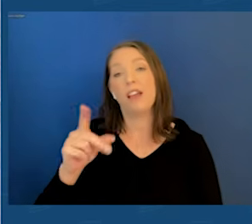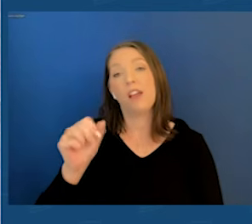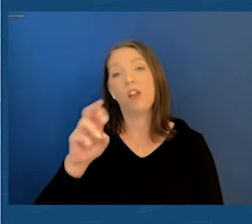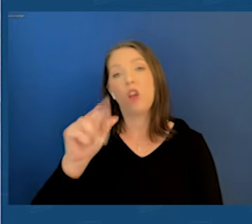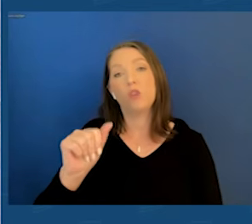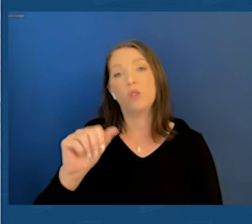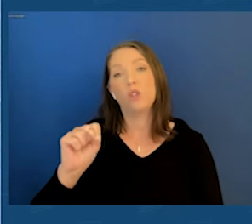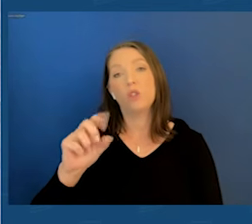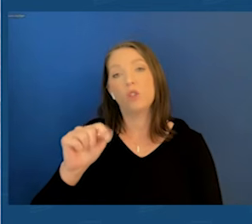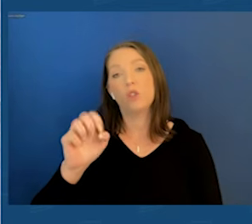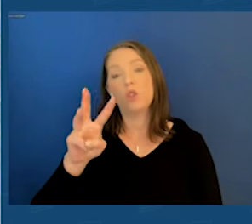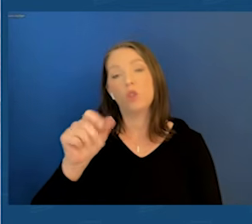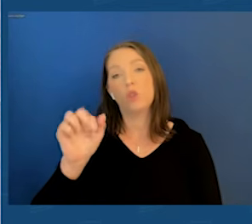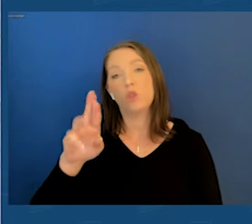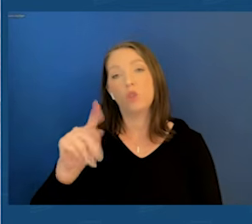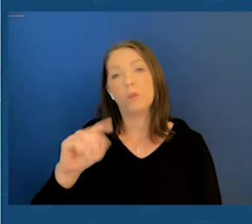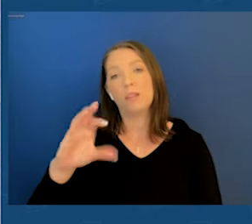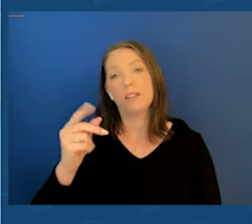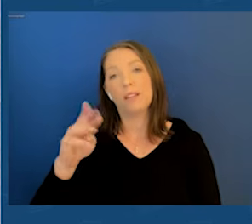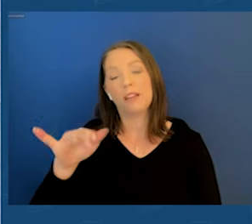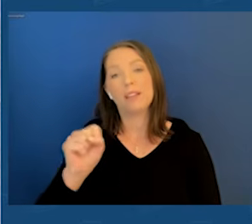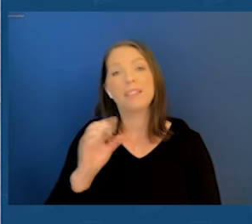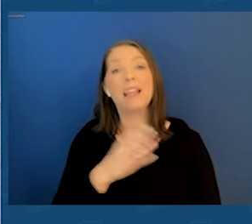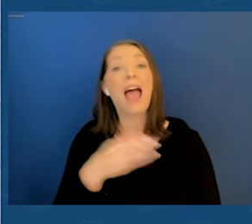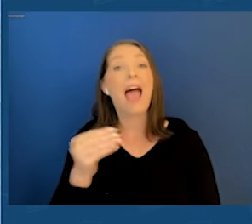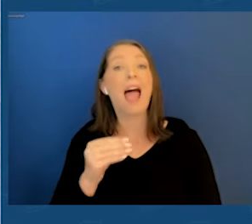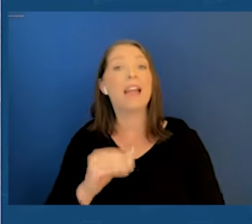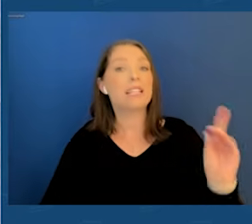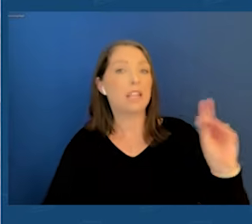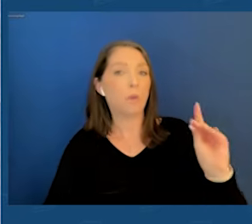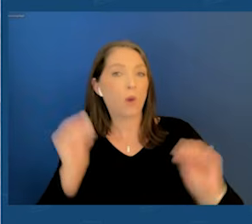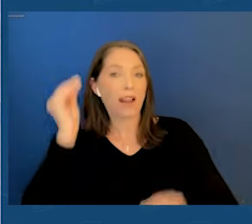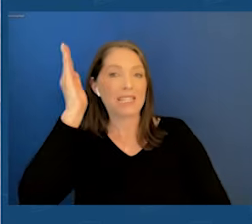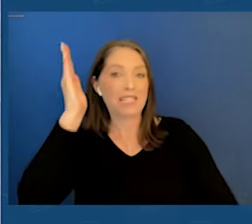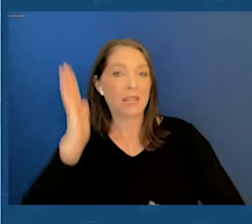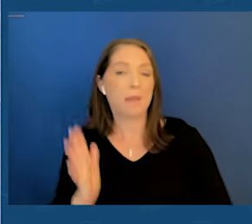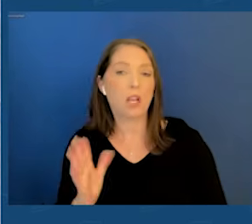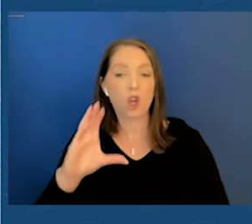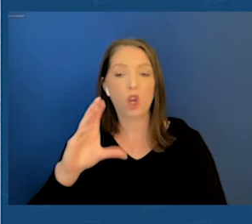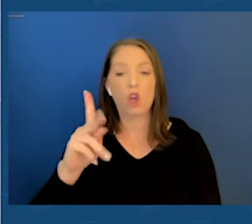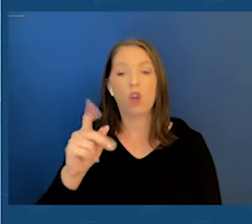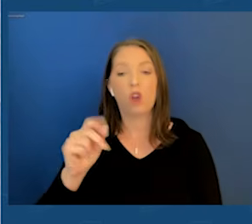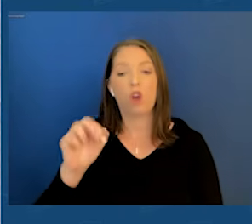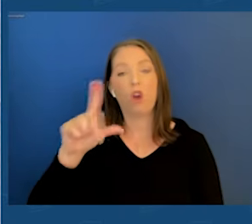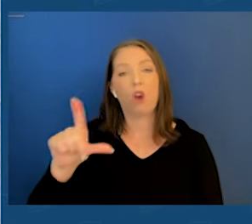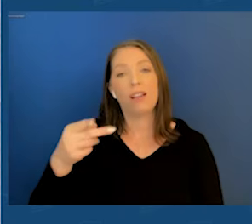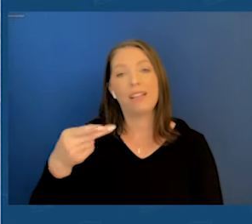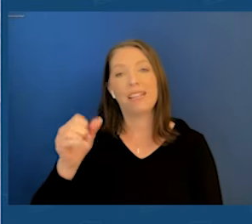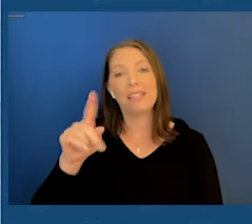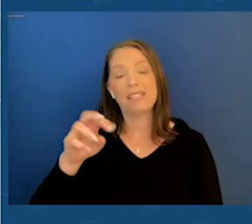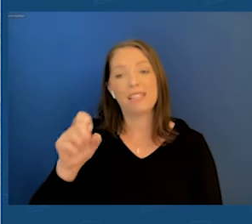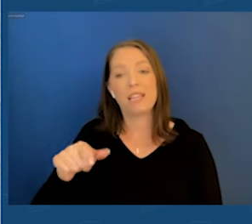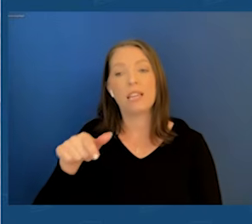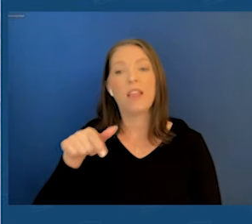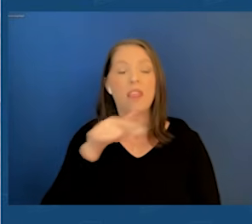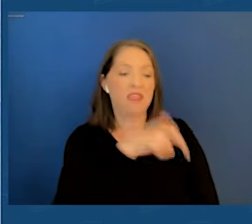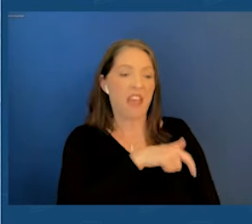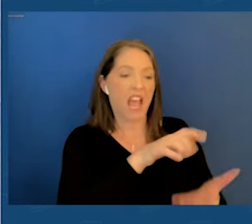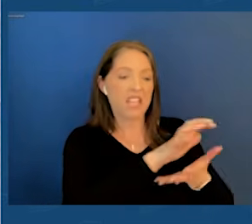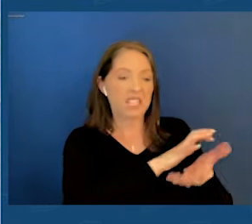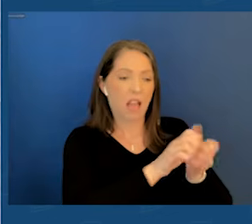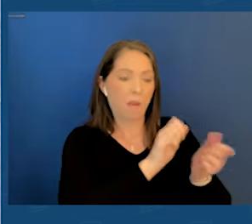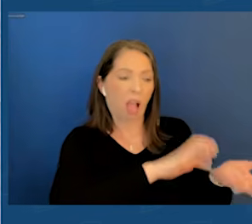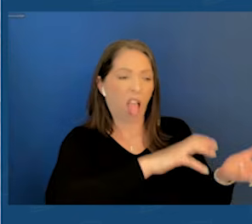Stewart-Cousins, and our Democratic speaker, Heastie, are undoing the damage that was done before. I am